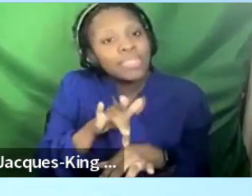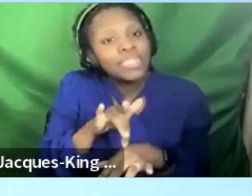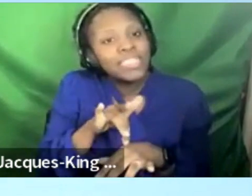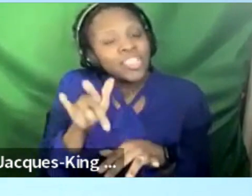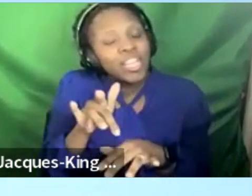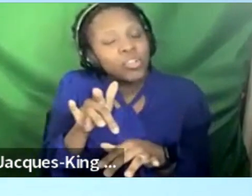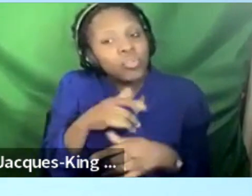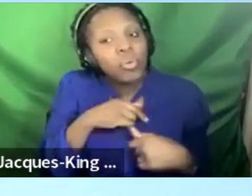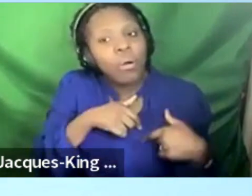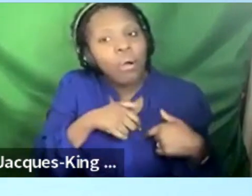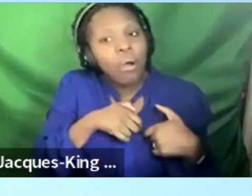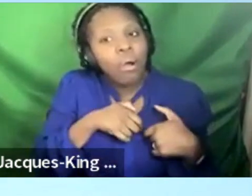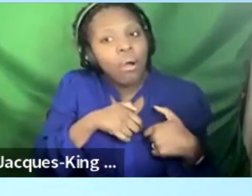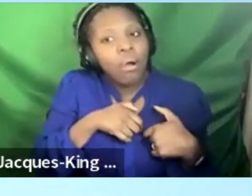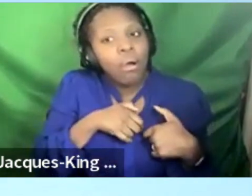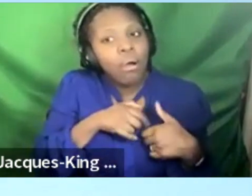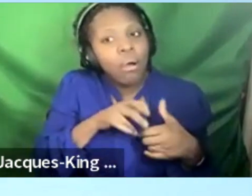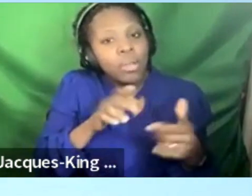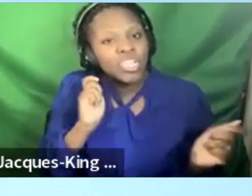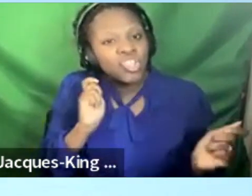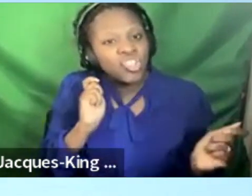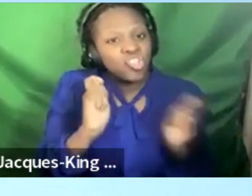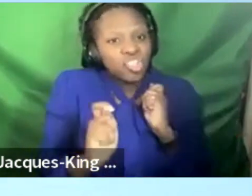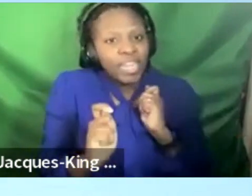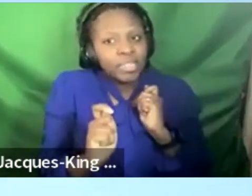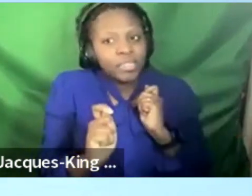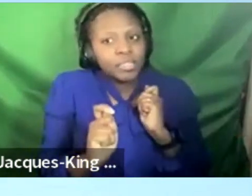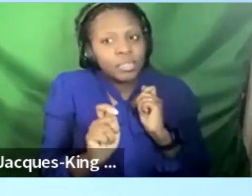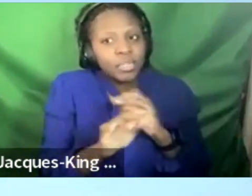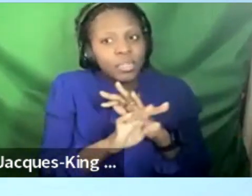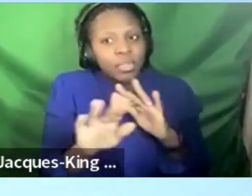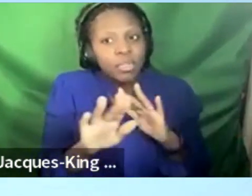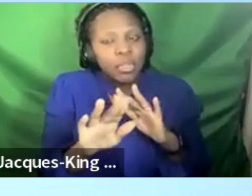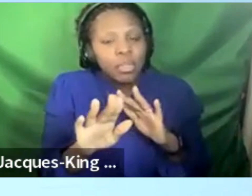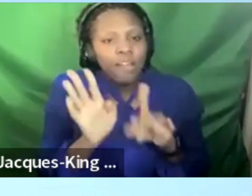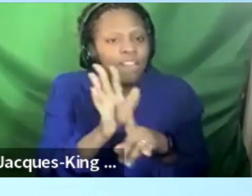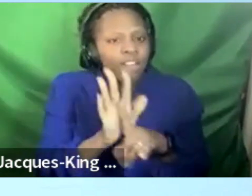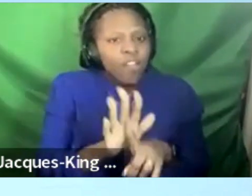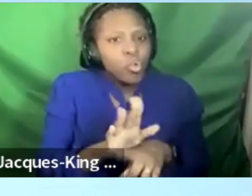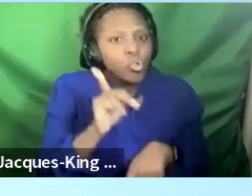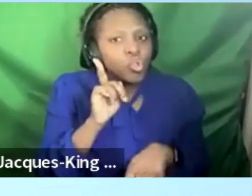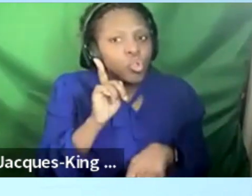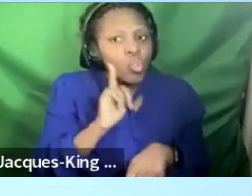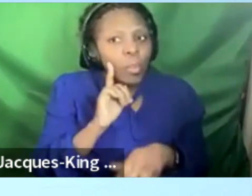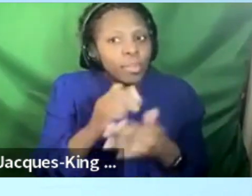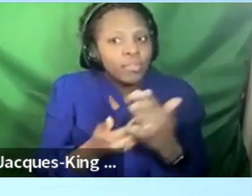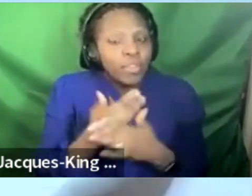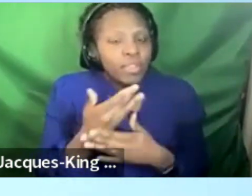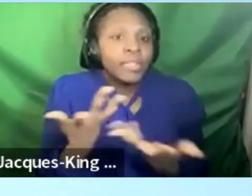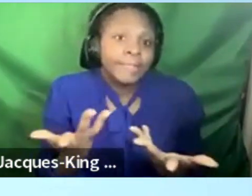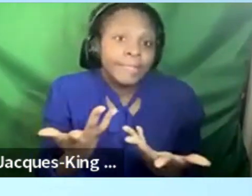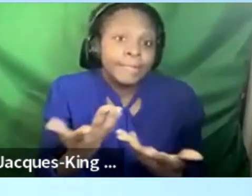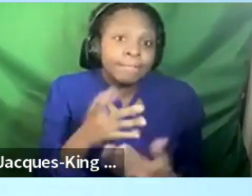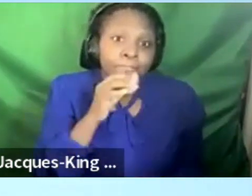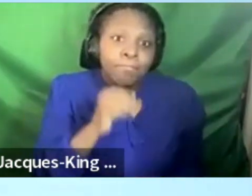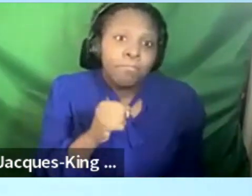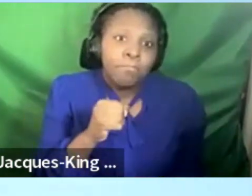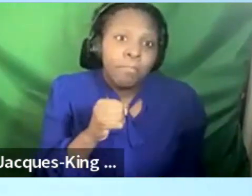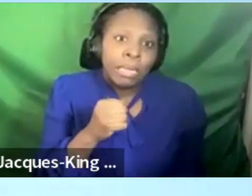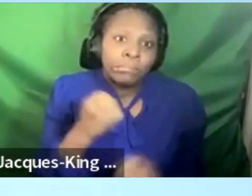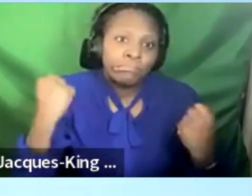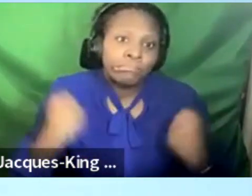being said? Well, is the false woman's fashion meaning that all women are false and all fashion is false? And there are